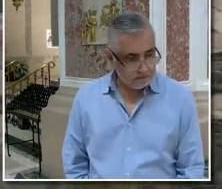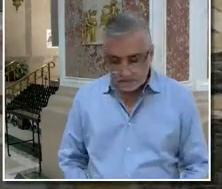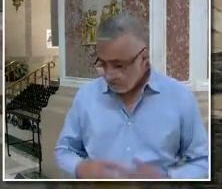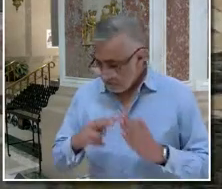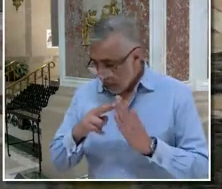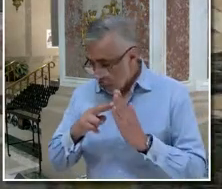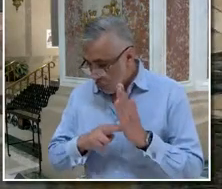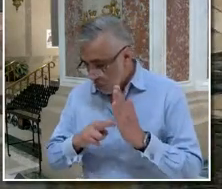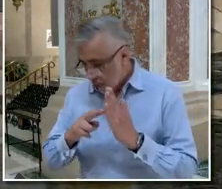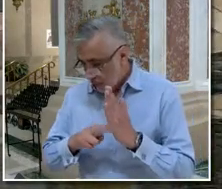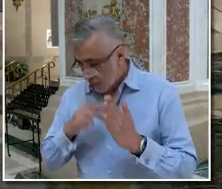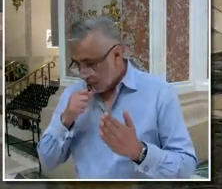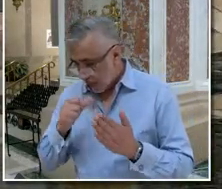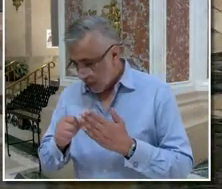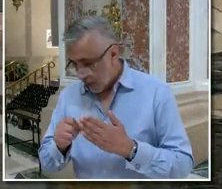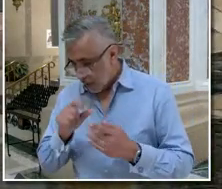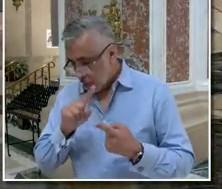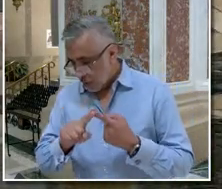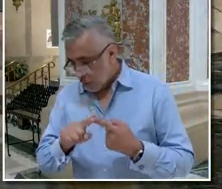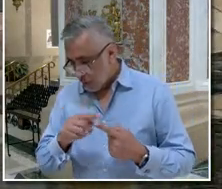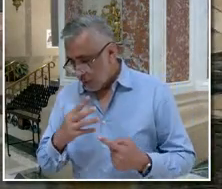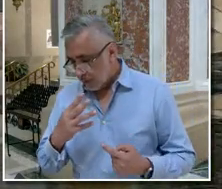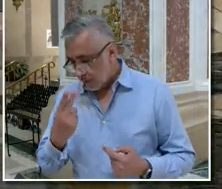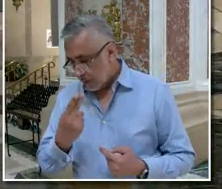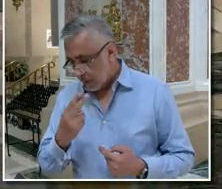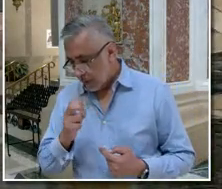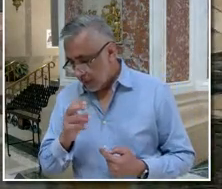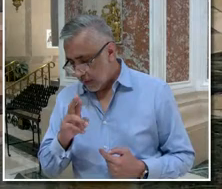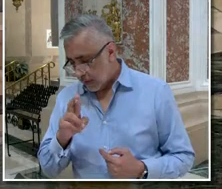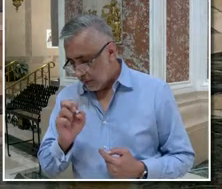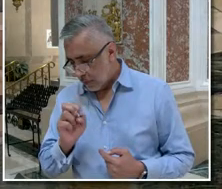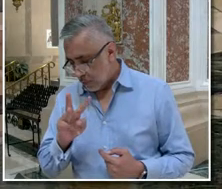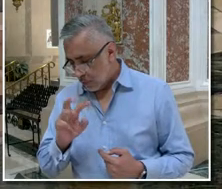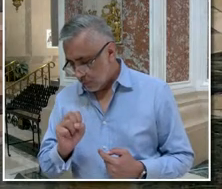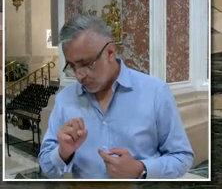A reading from the letter to the Hebrews.